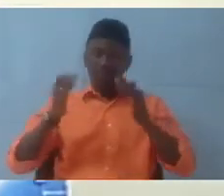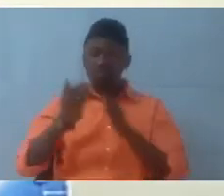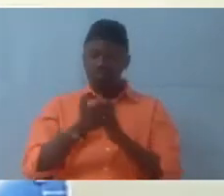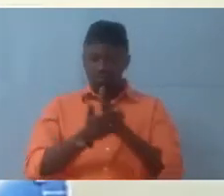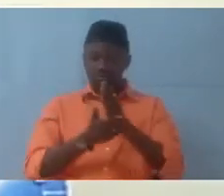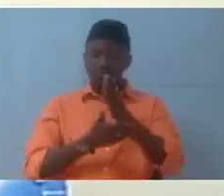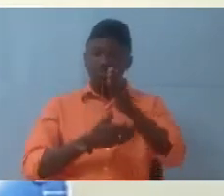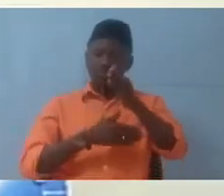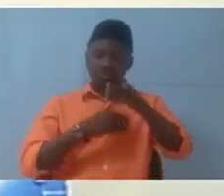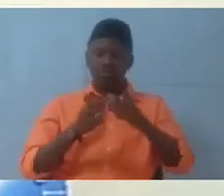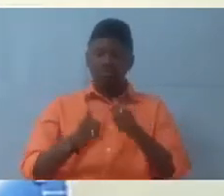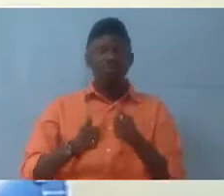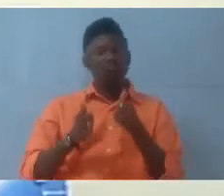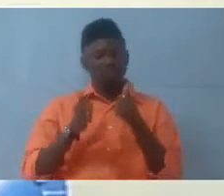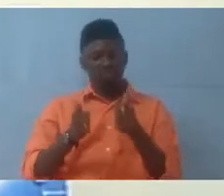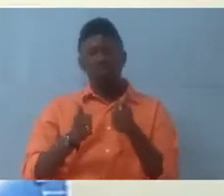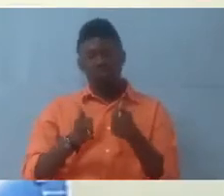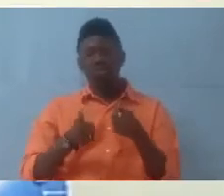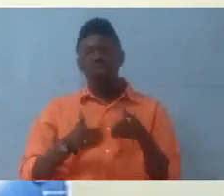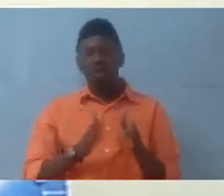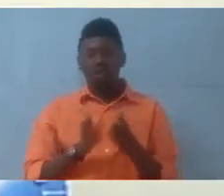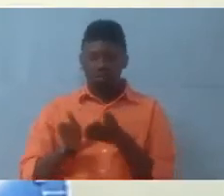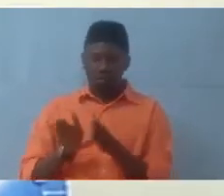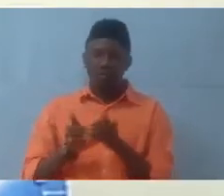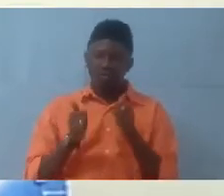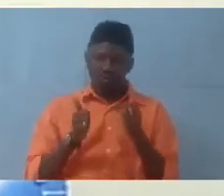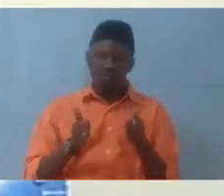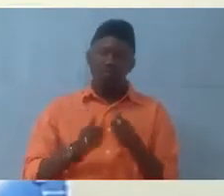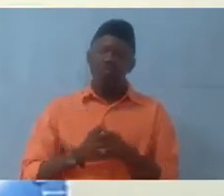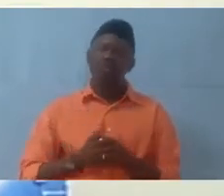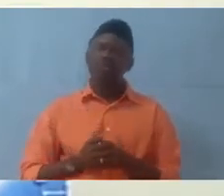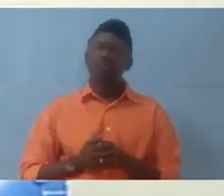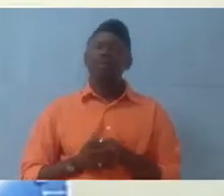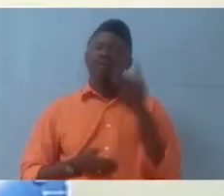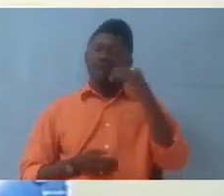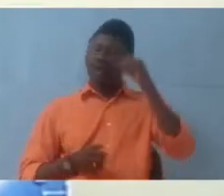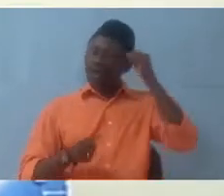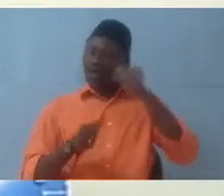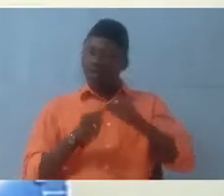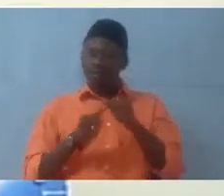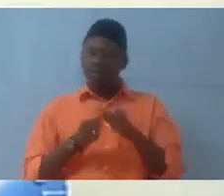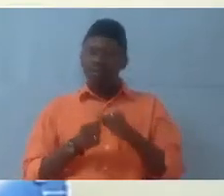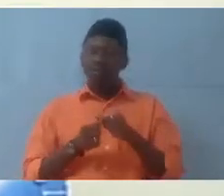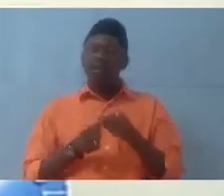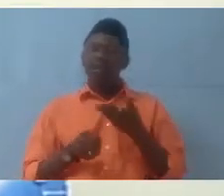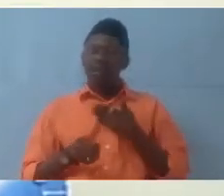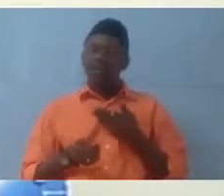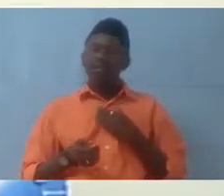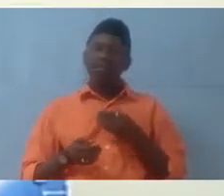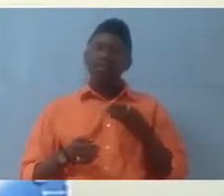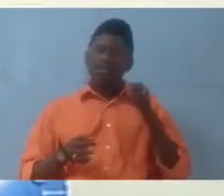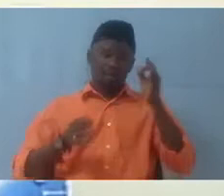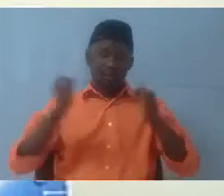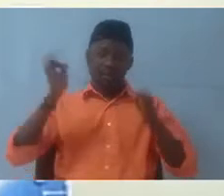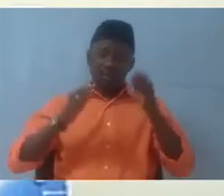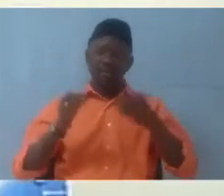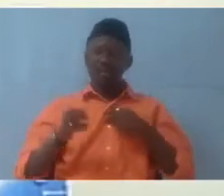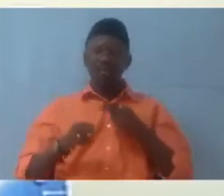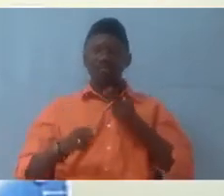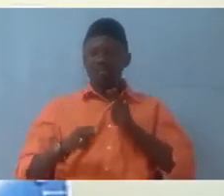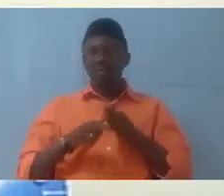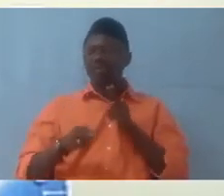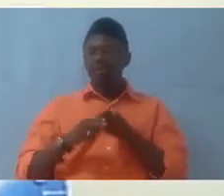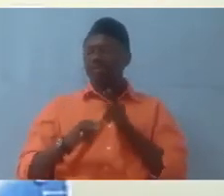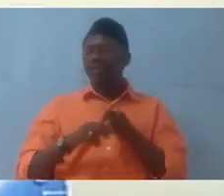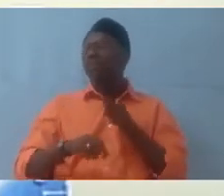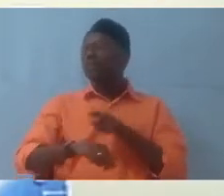smoothly. Mbir mi nak continue dox ndank. In fact, if I recall well, we were having the matter at a speedy rate. Suma fatale